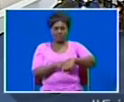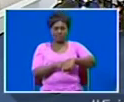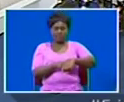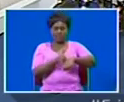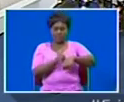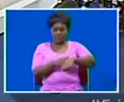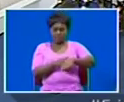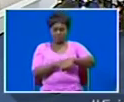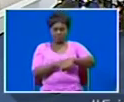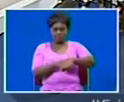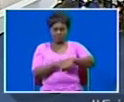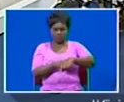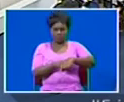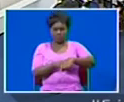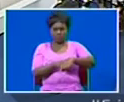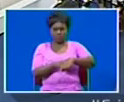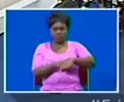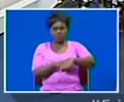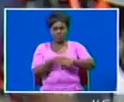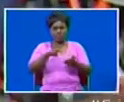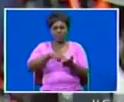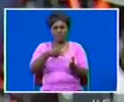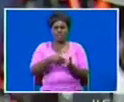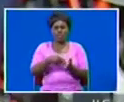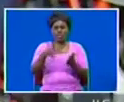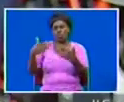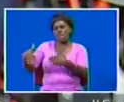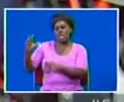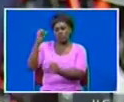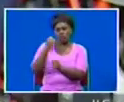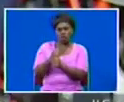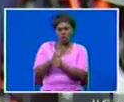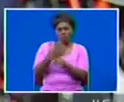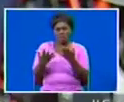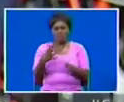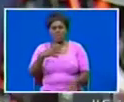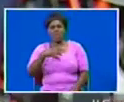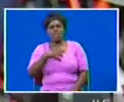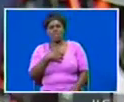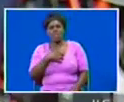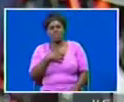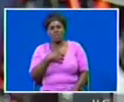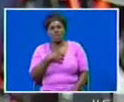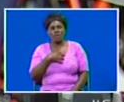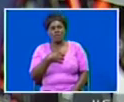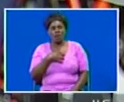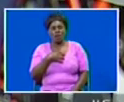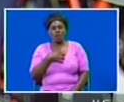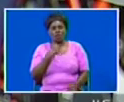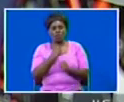many people's mm-hmm. minds. Does it mean that you've taken time off work, like taken a sabbatical to do this? Or how does it